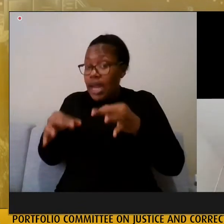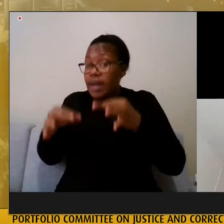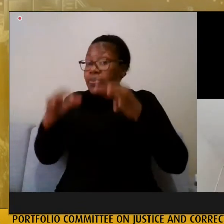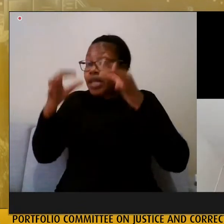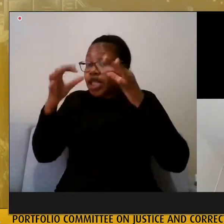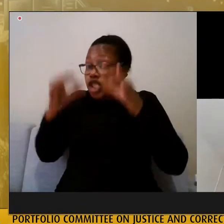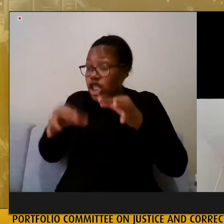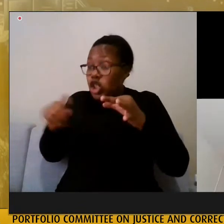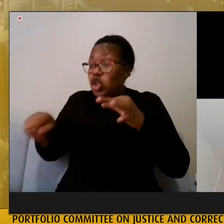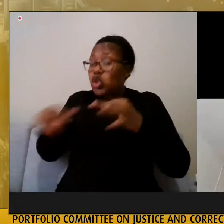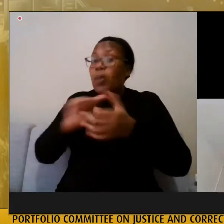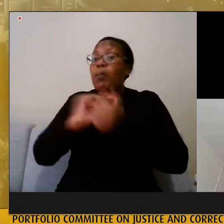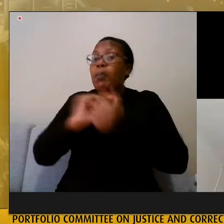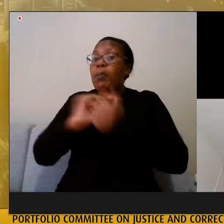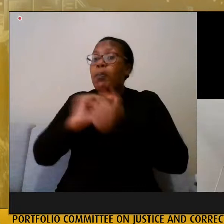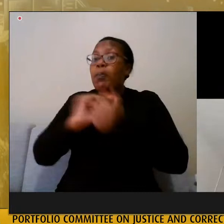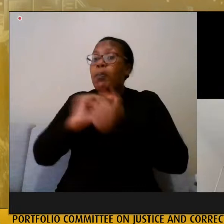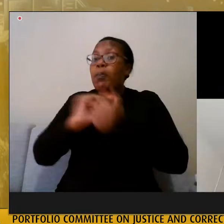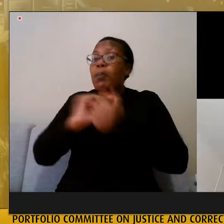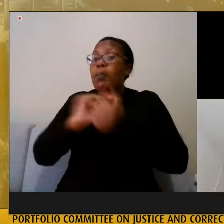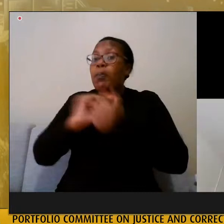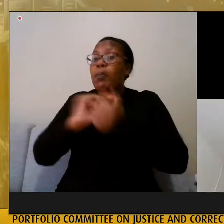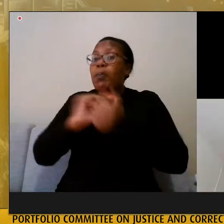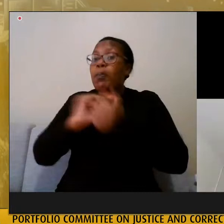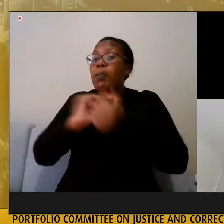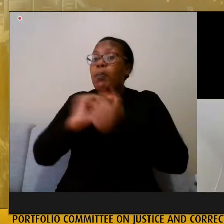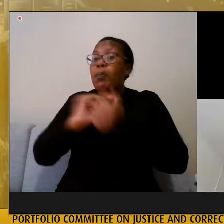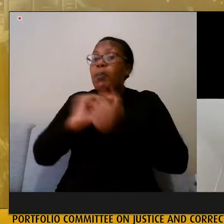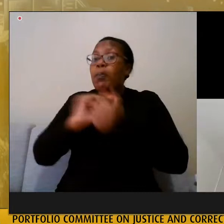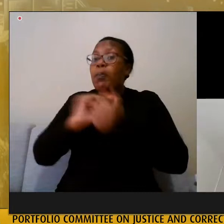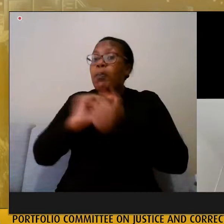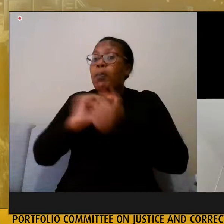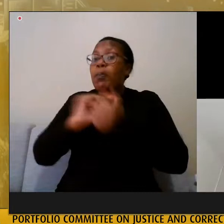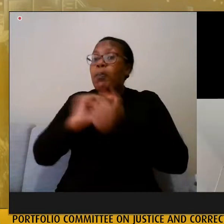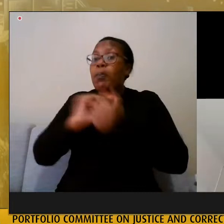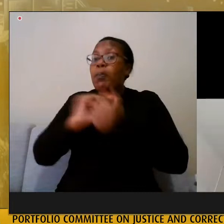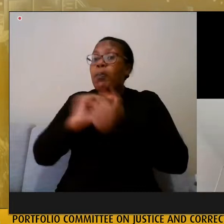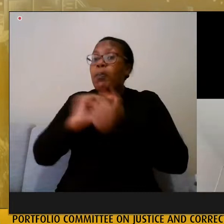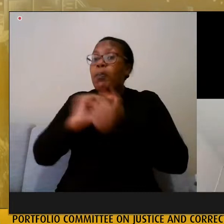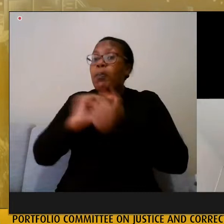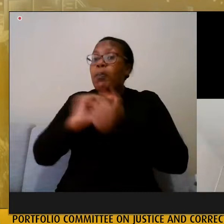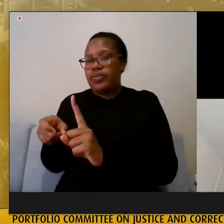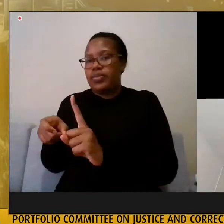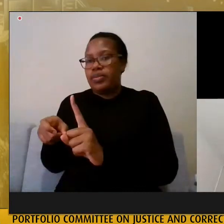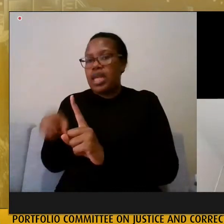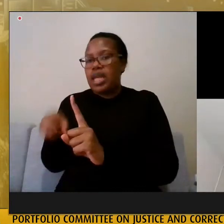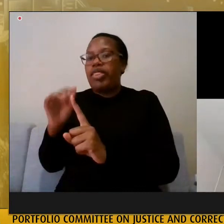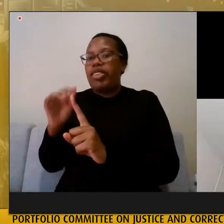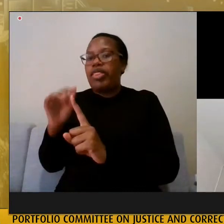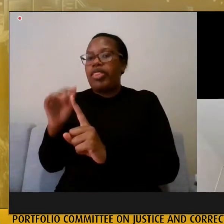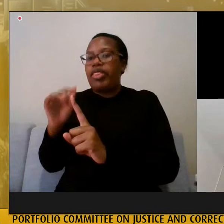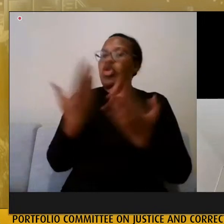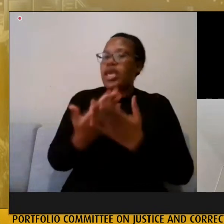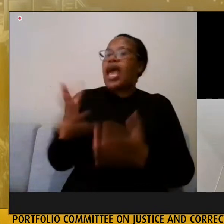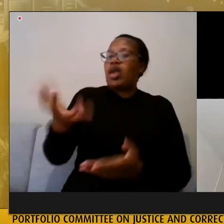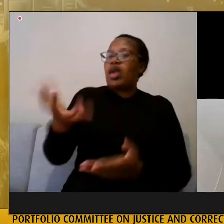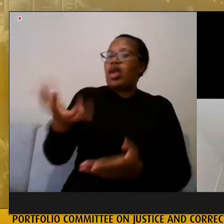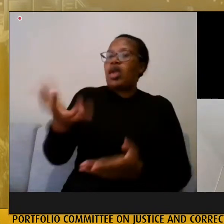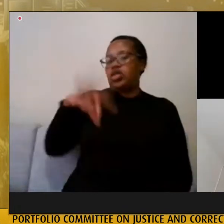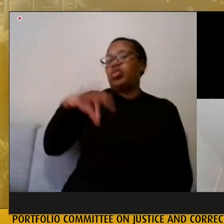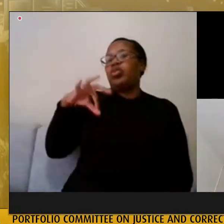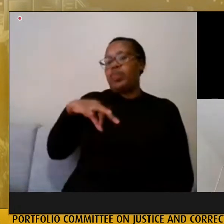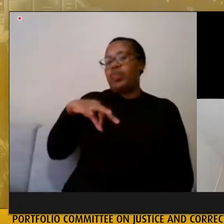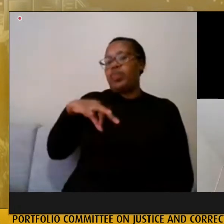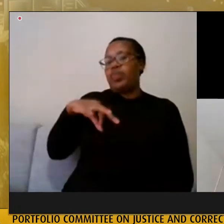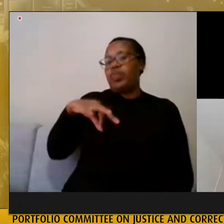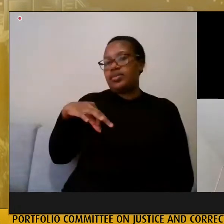pass a resolution not to restore the particular magistrate from office, it would be justified to withhold his remuneration. So